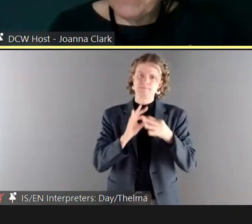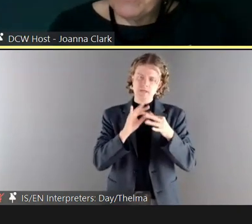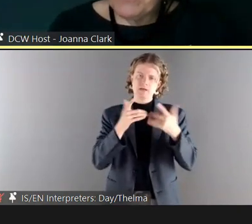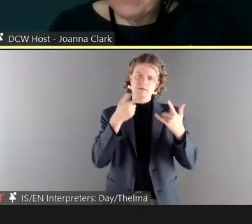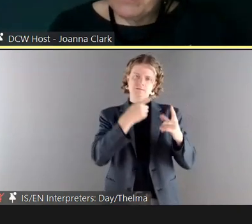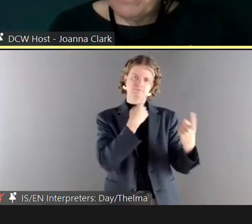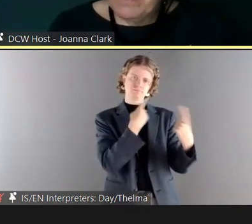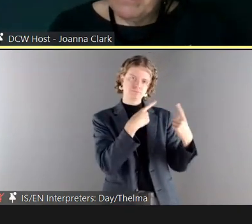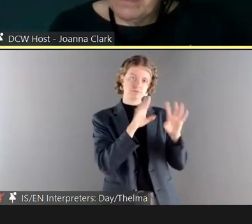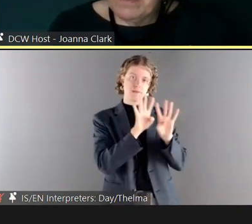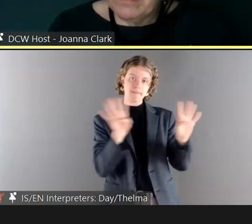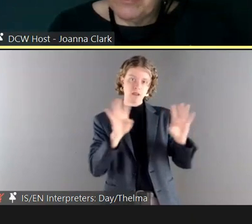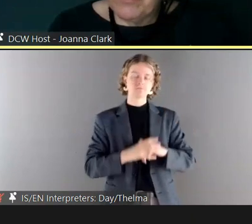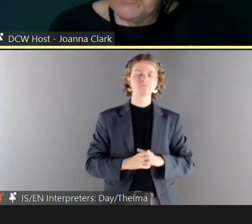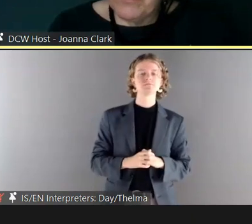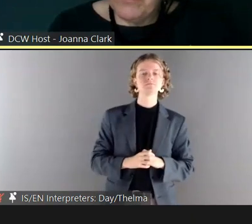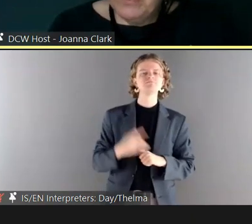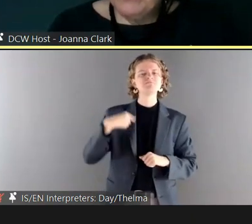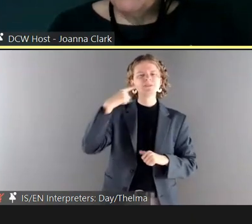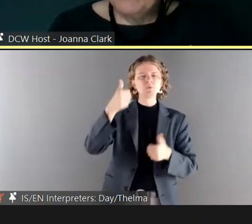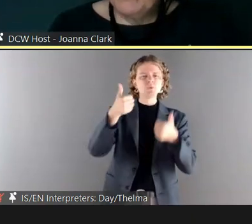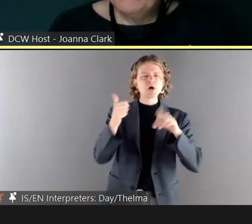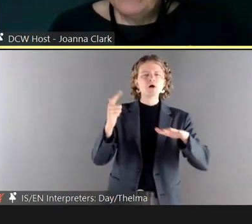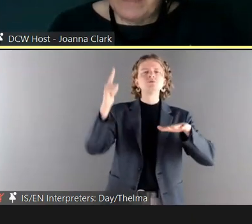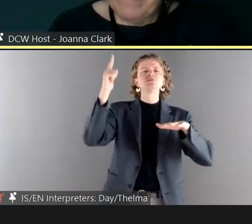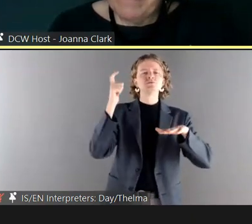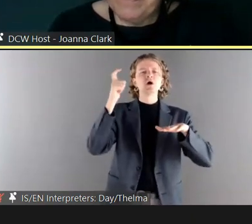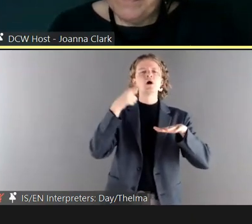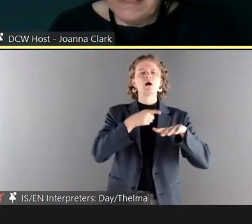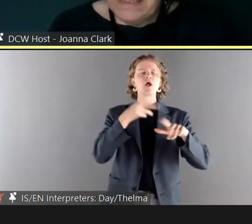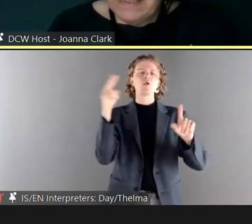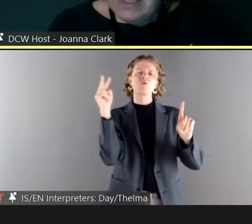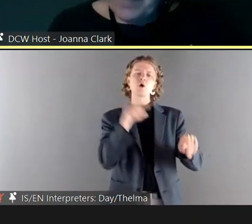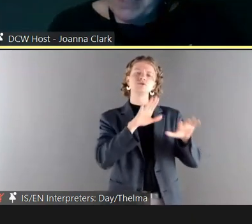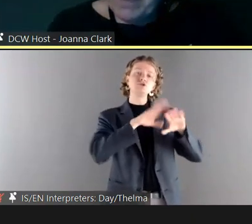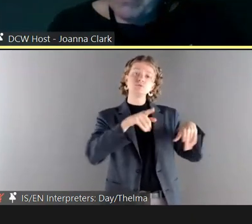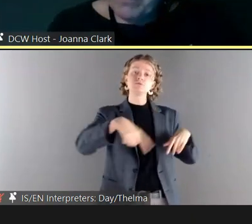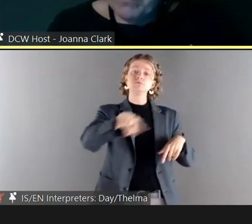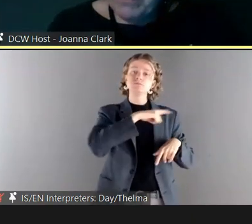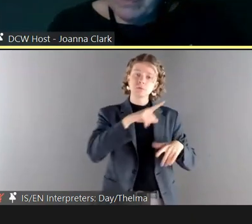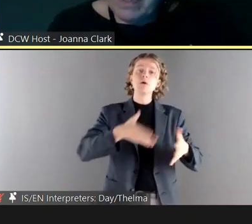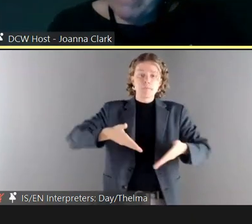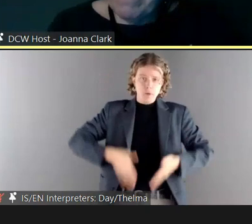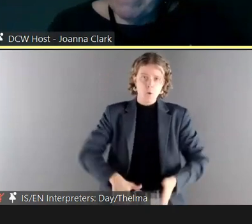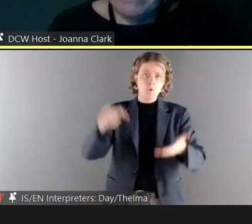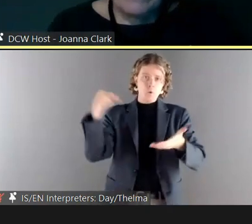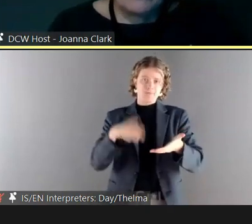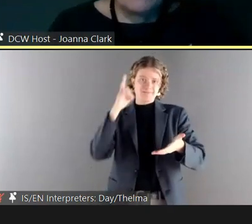And perhaps we should start by looking at children who are born deaf. A baby who's born